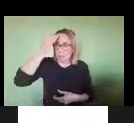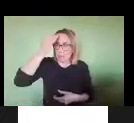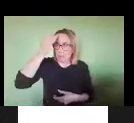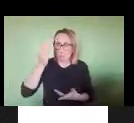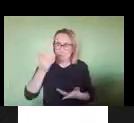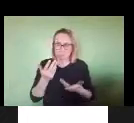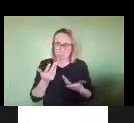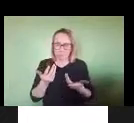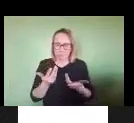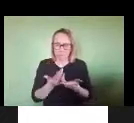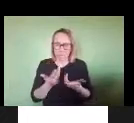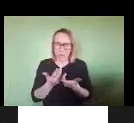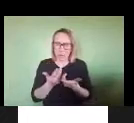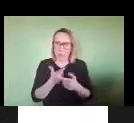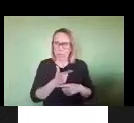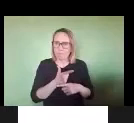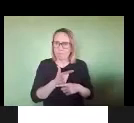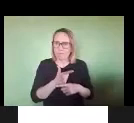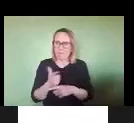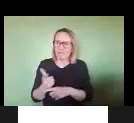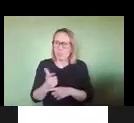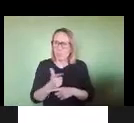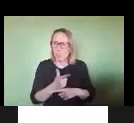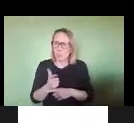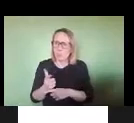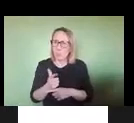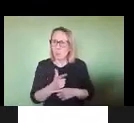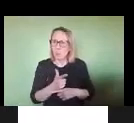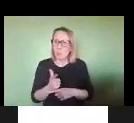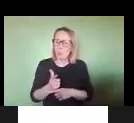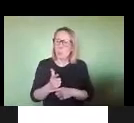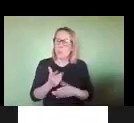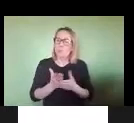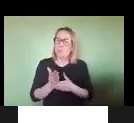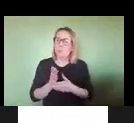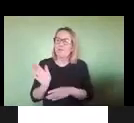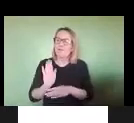to use a video during the film club,